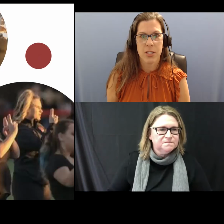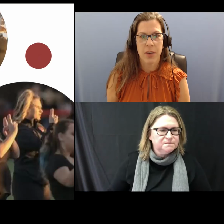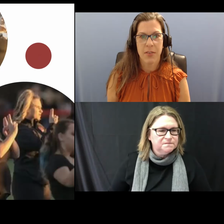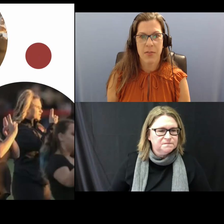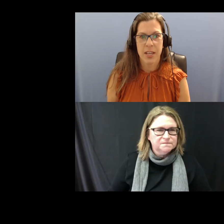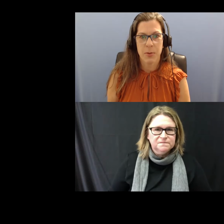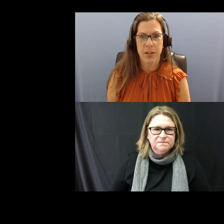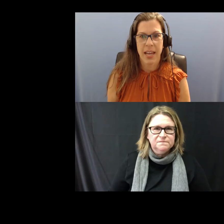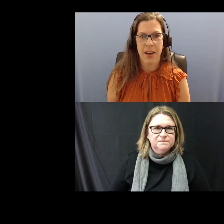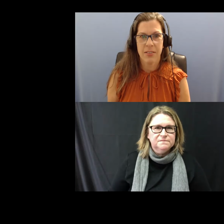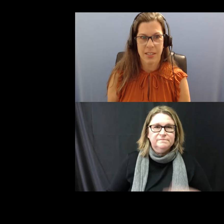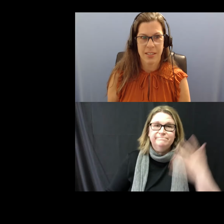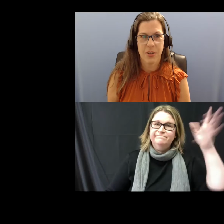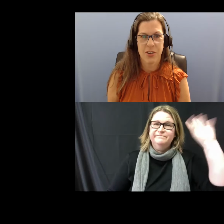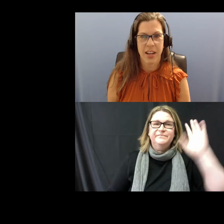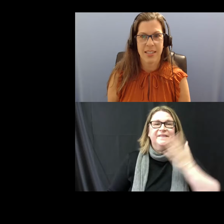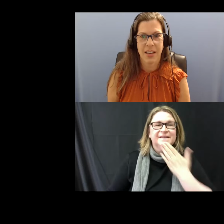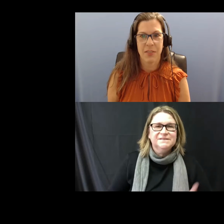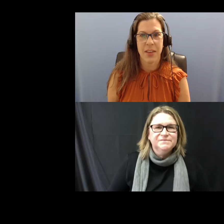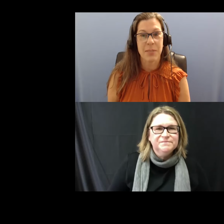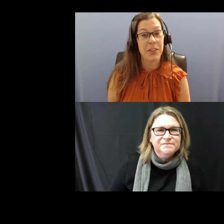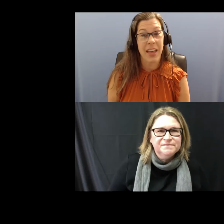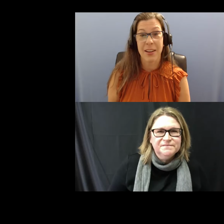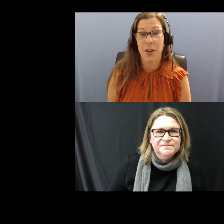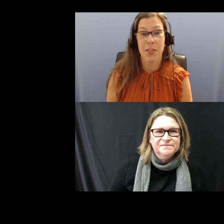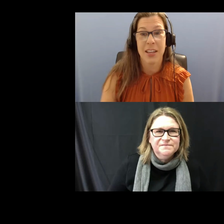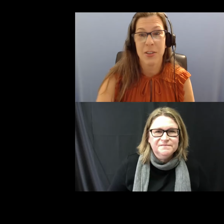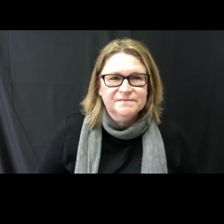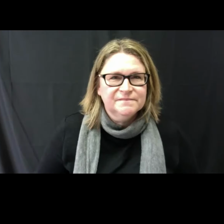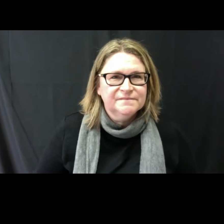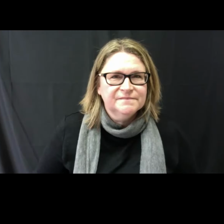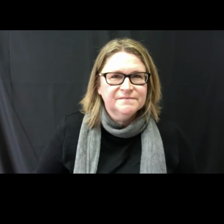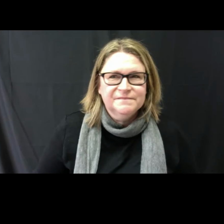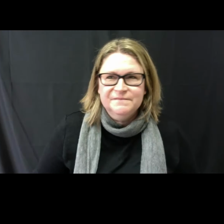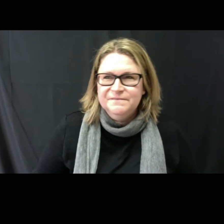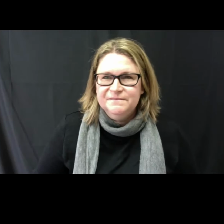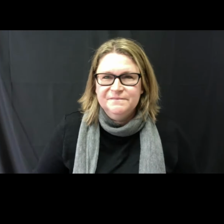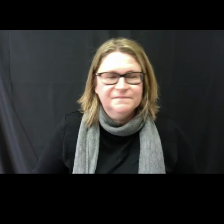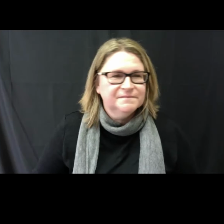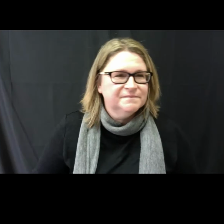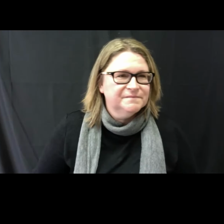We also have a Facebook account. You can check us out on Facebook. That is all. Thank you very much.